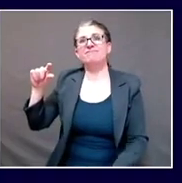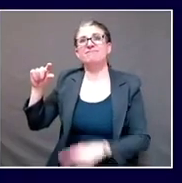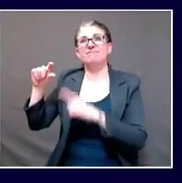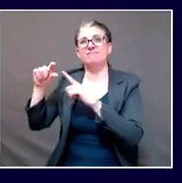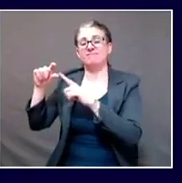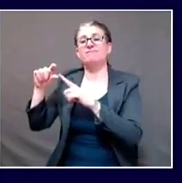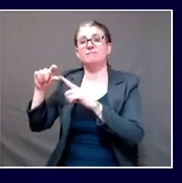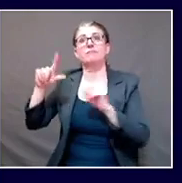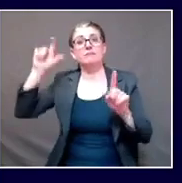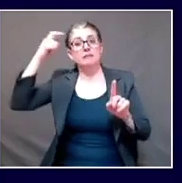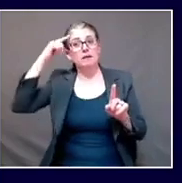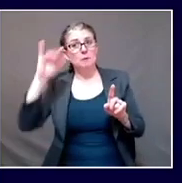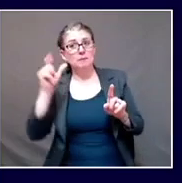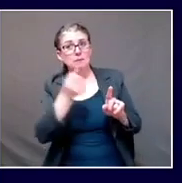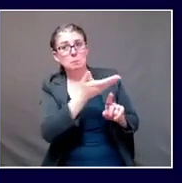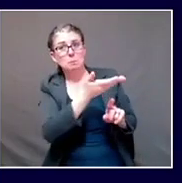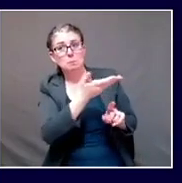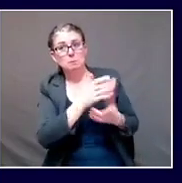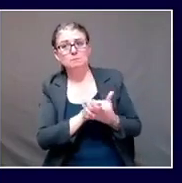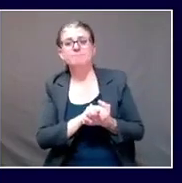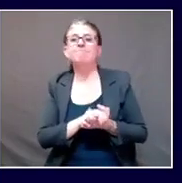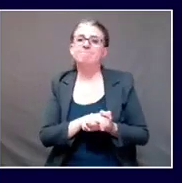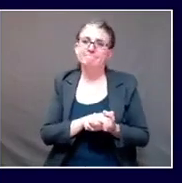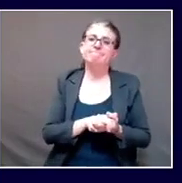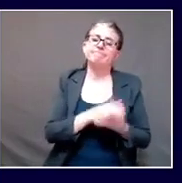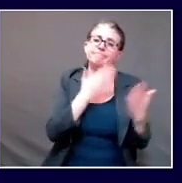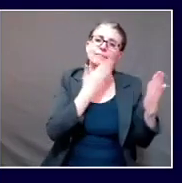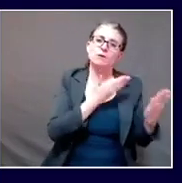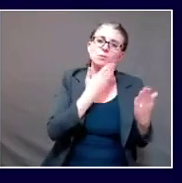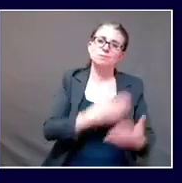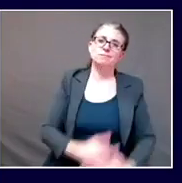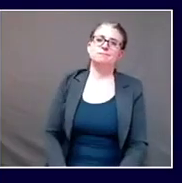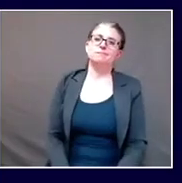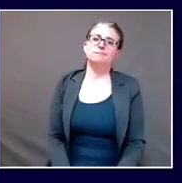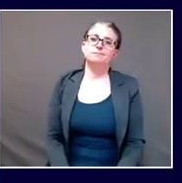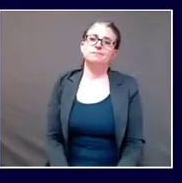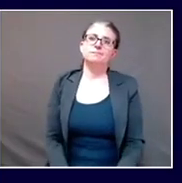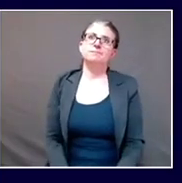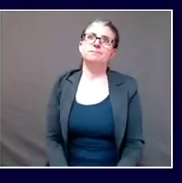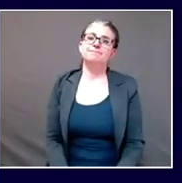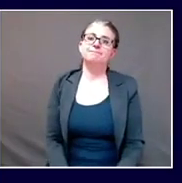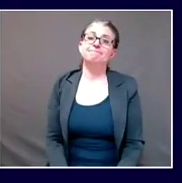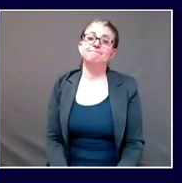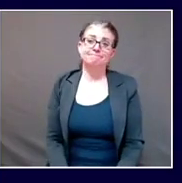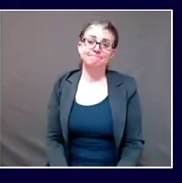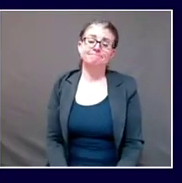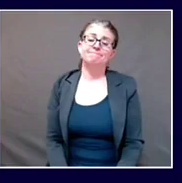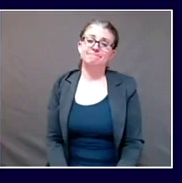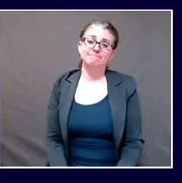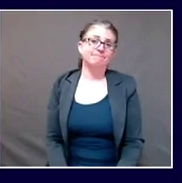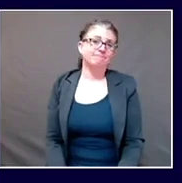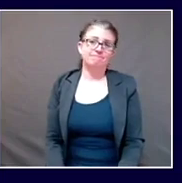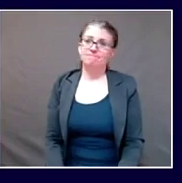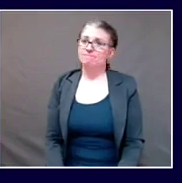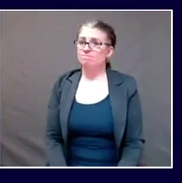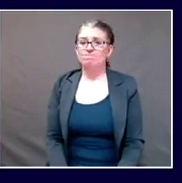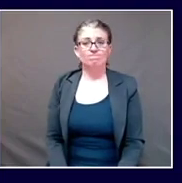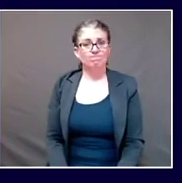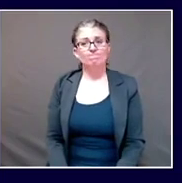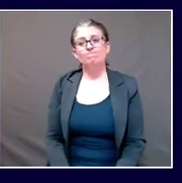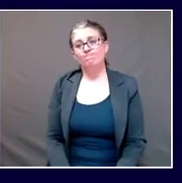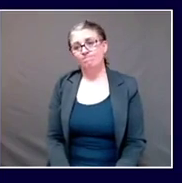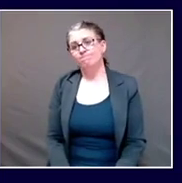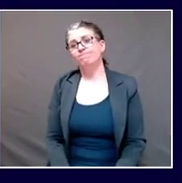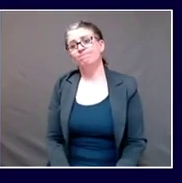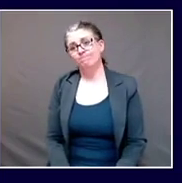Thank you, Dr. Shah. And I just want to say that first of all, our condolences also go out to those who